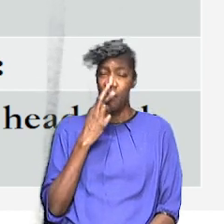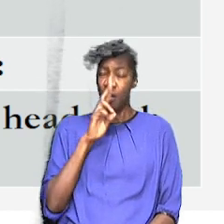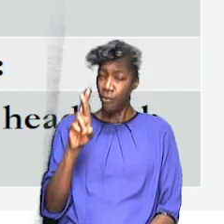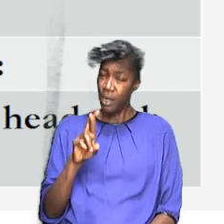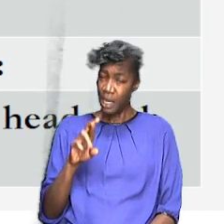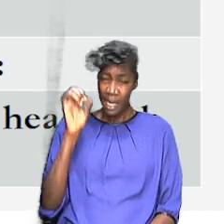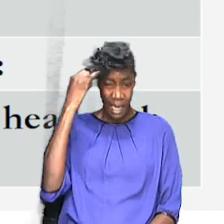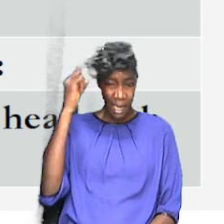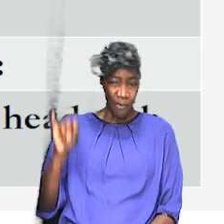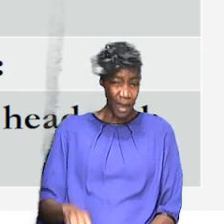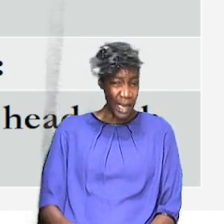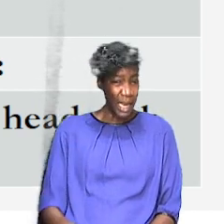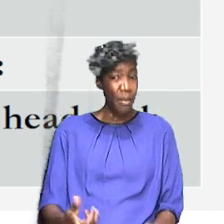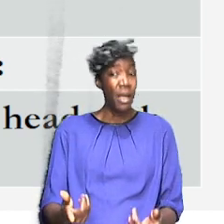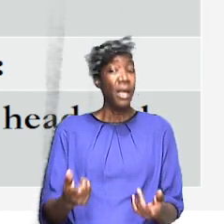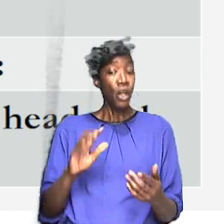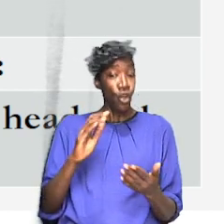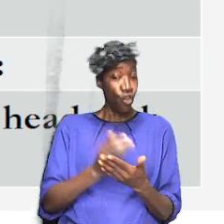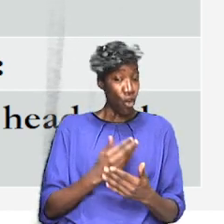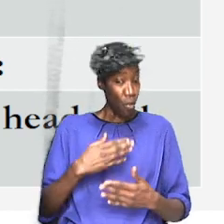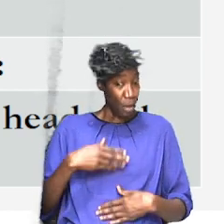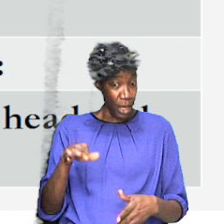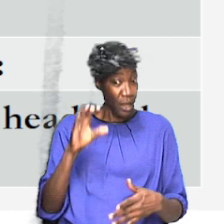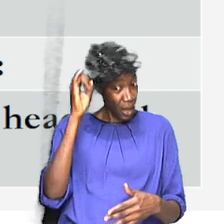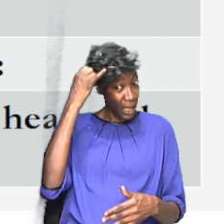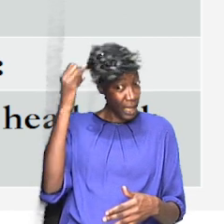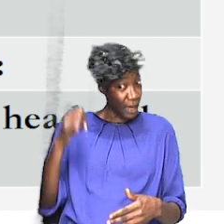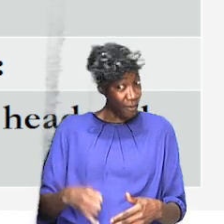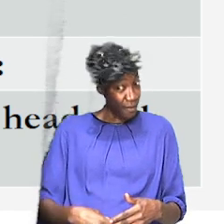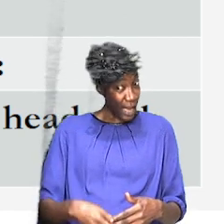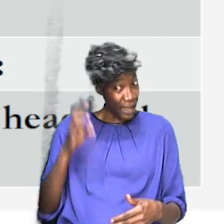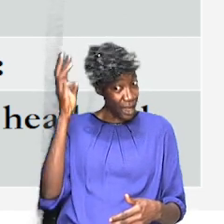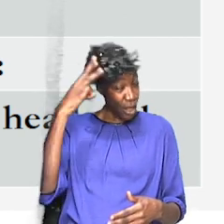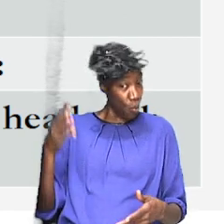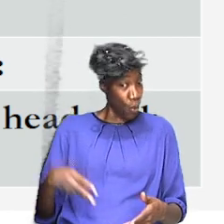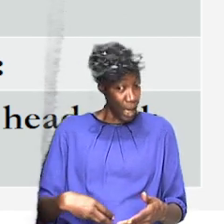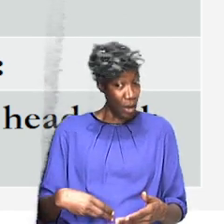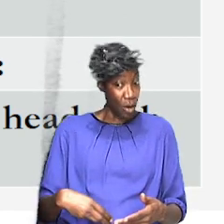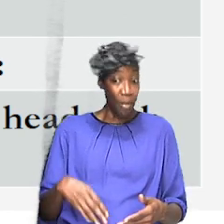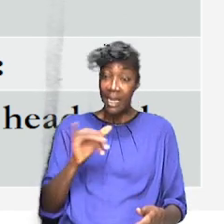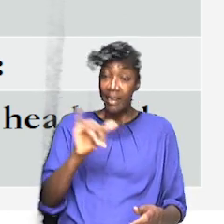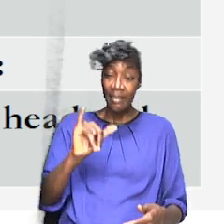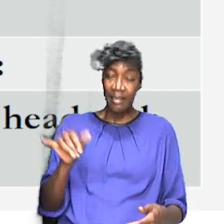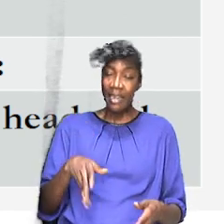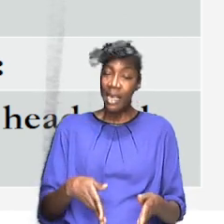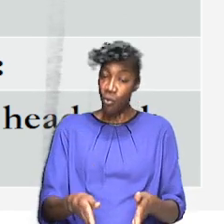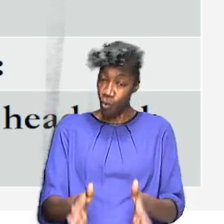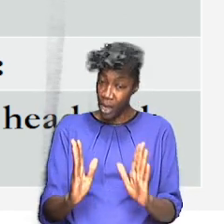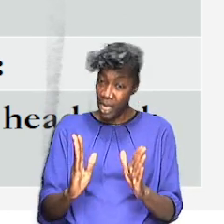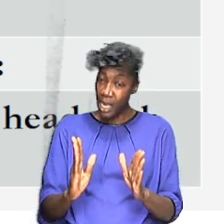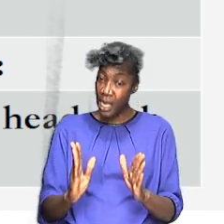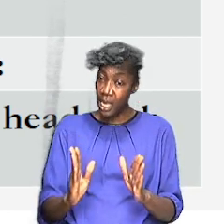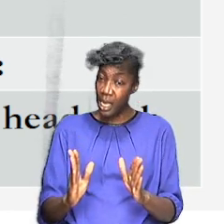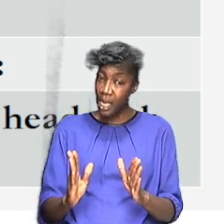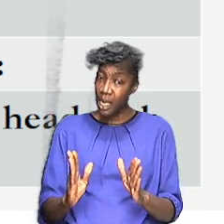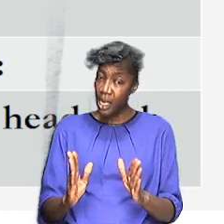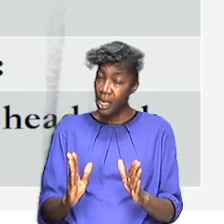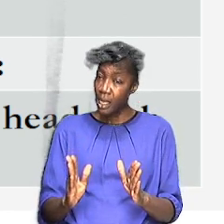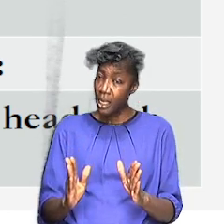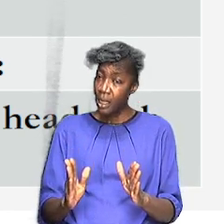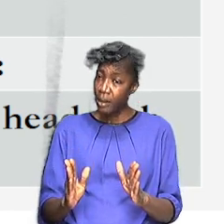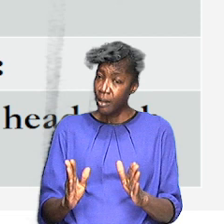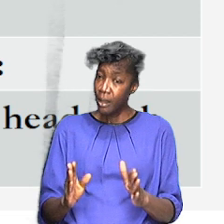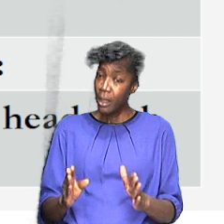them in your house. But if somebody that you invite in and you show that you're welcome, you invite them in a similar way, the courtesies that should have